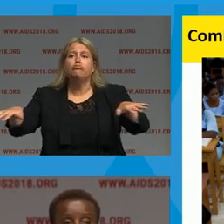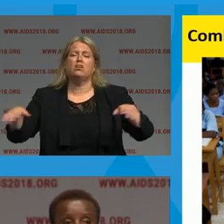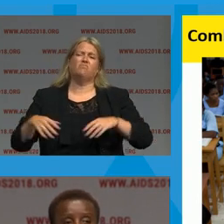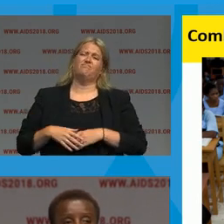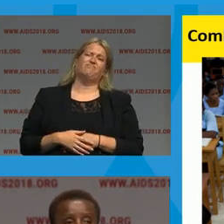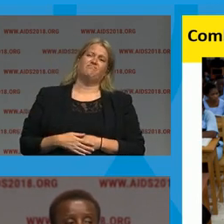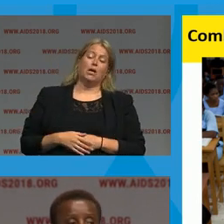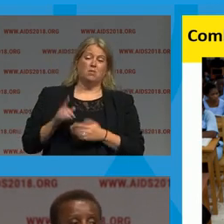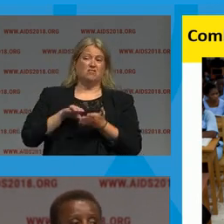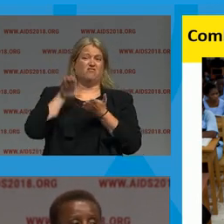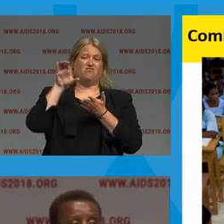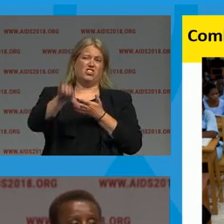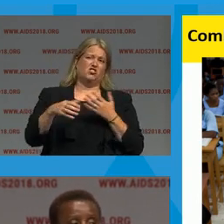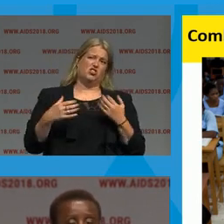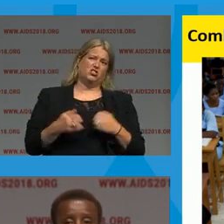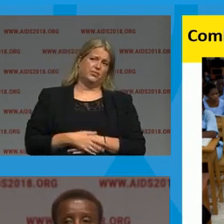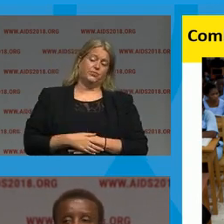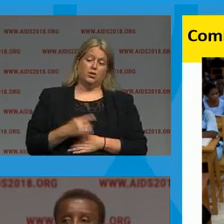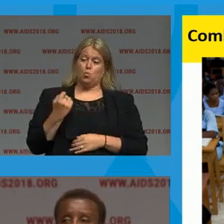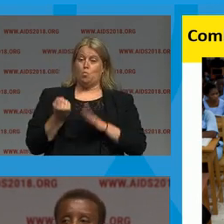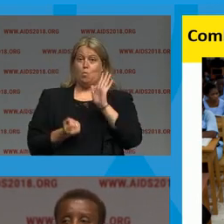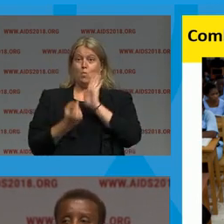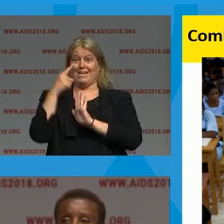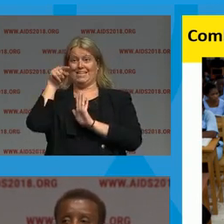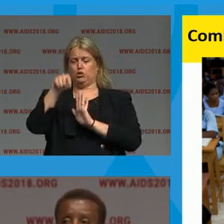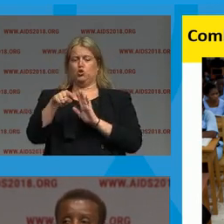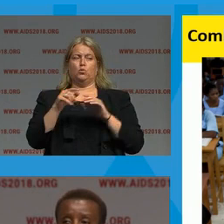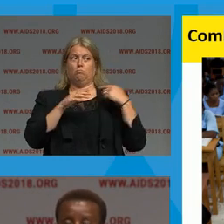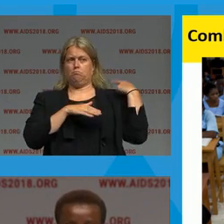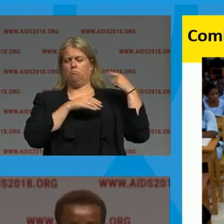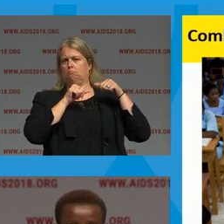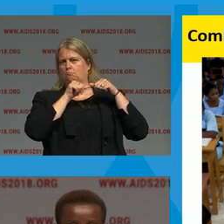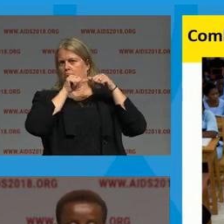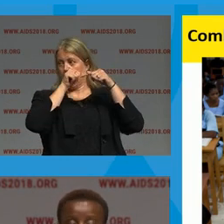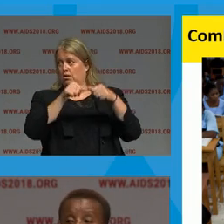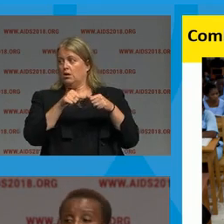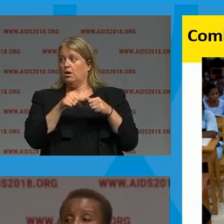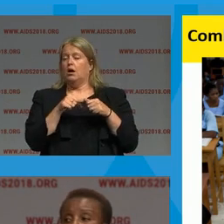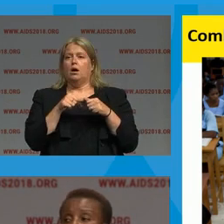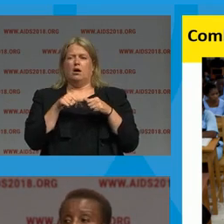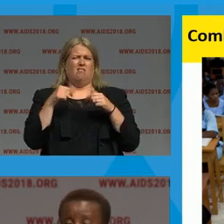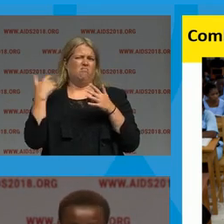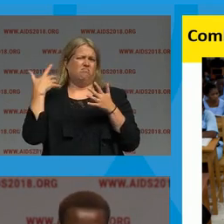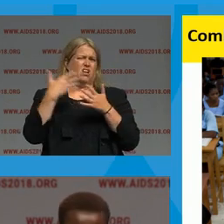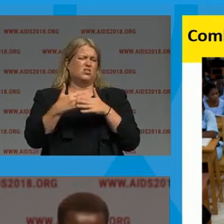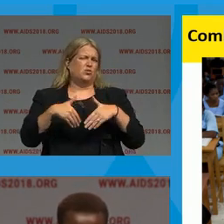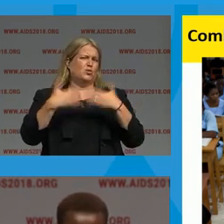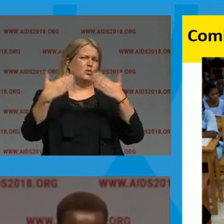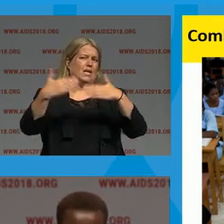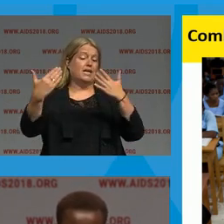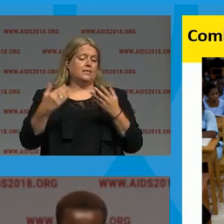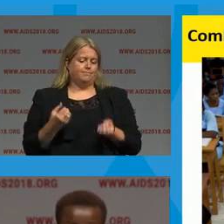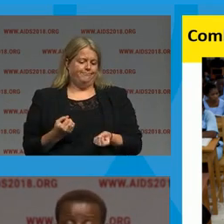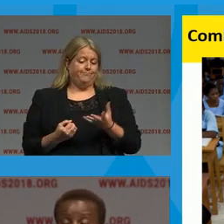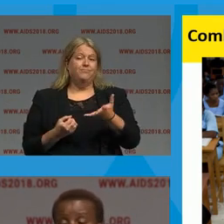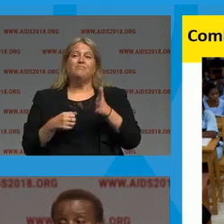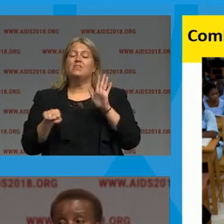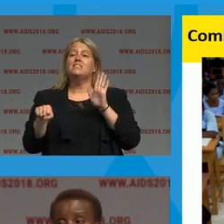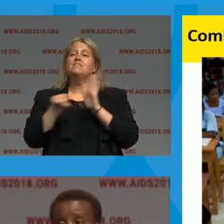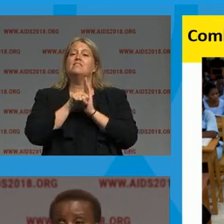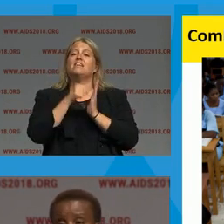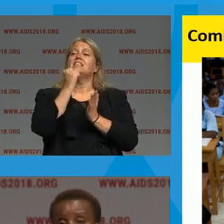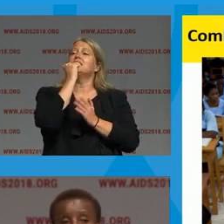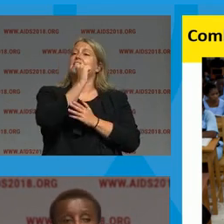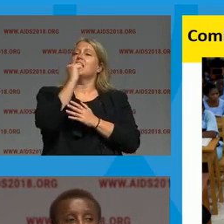to it. One of the issues that we consistently hear, and I've had in these sessions over the last few days, is that stigma is a